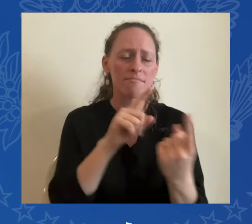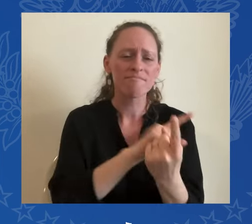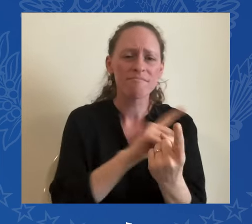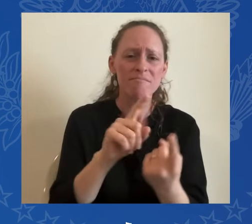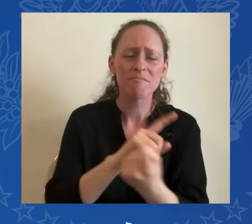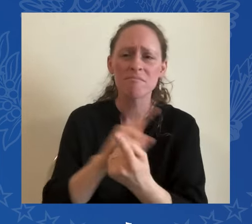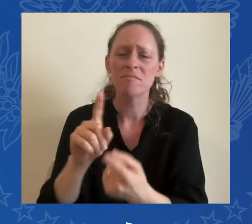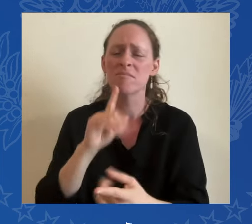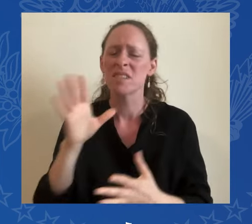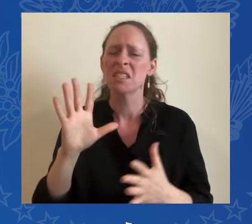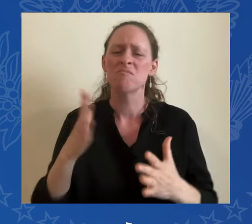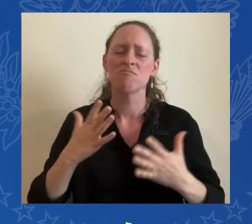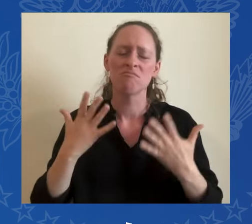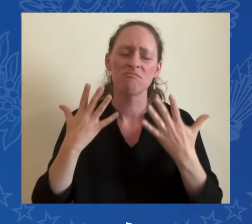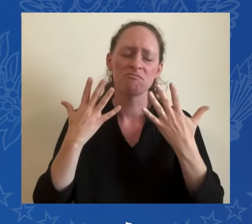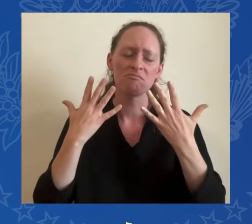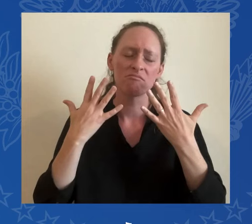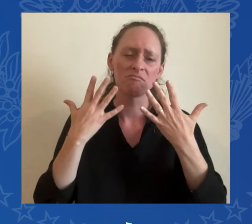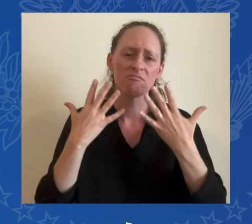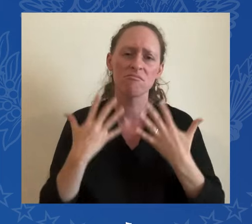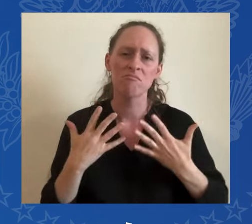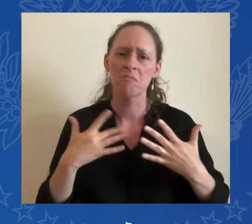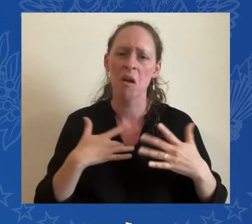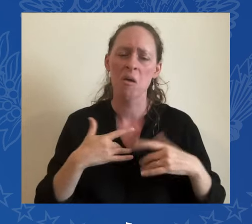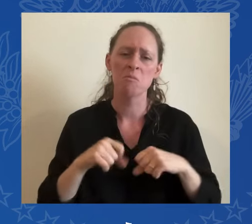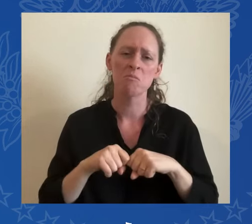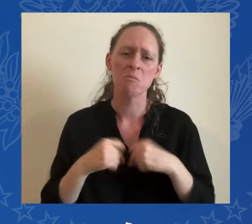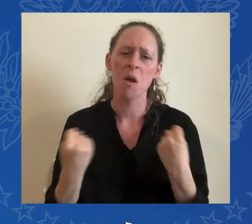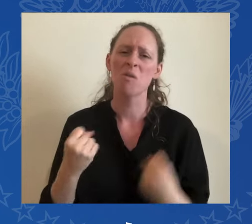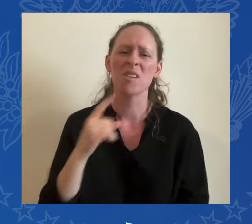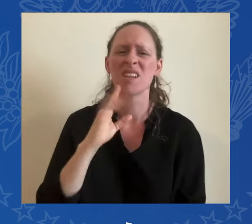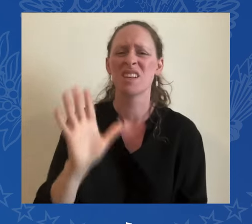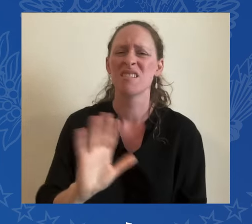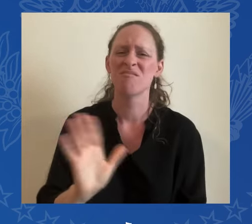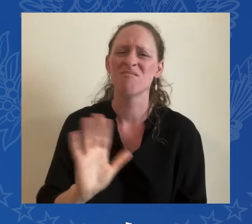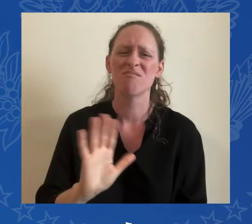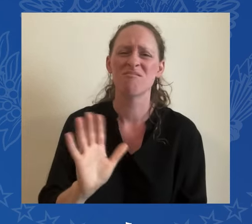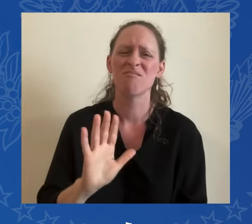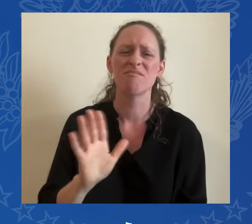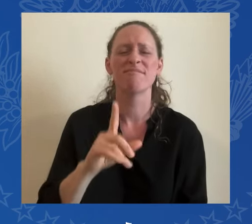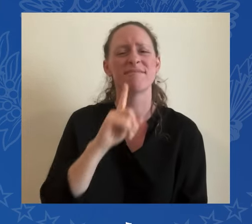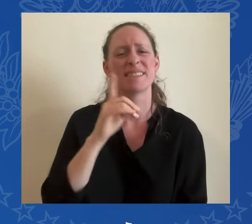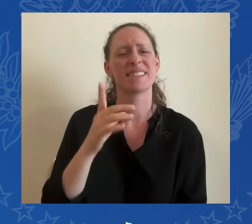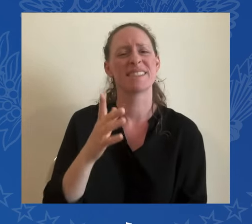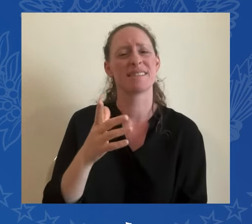who we know that 1 year later it's still so raw for you.